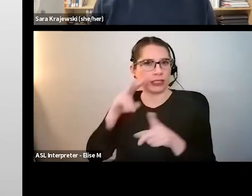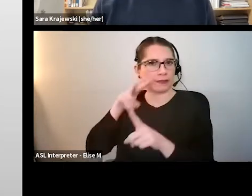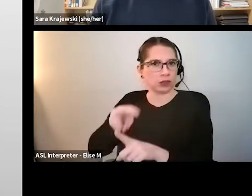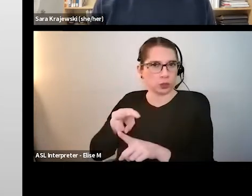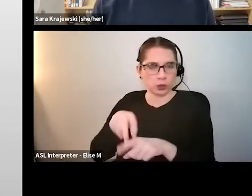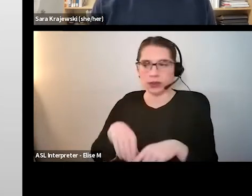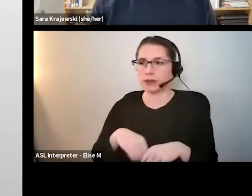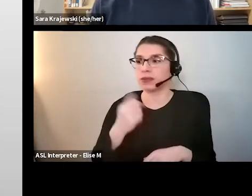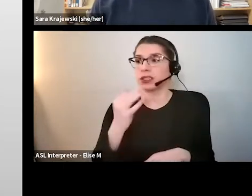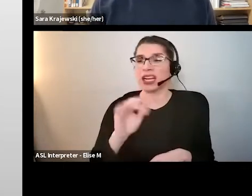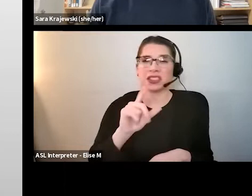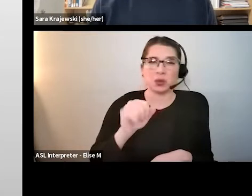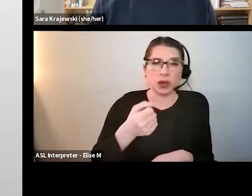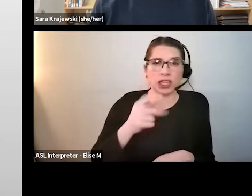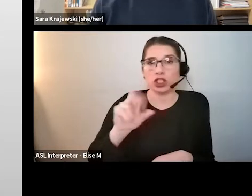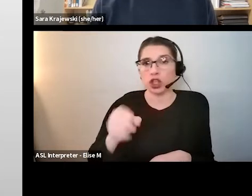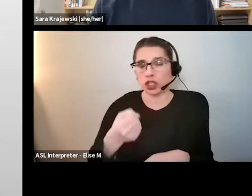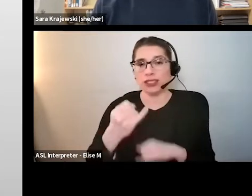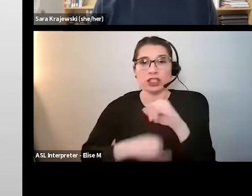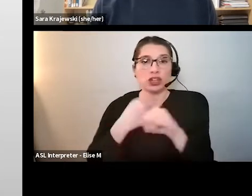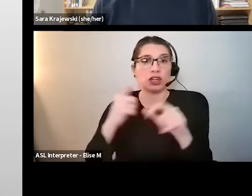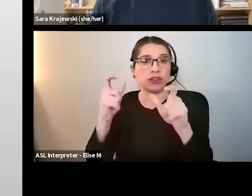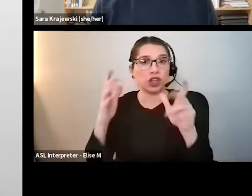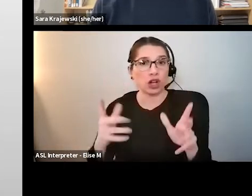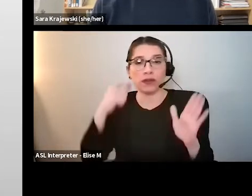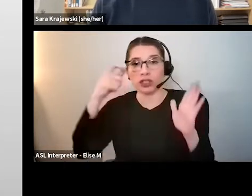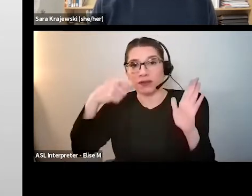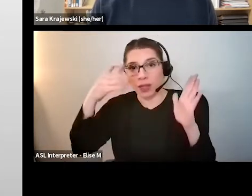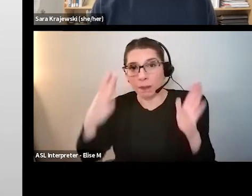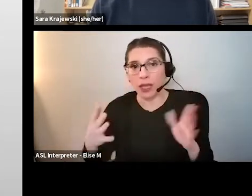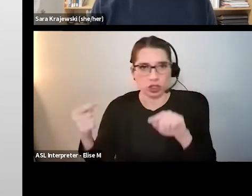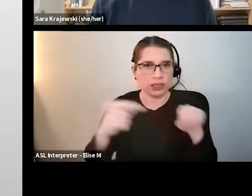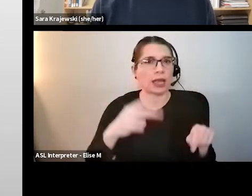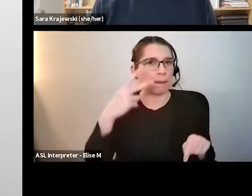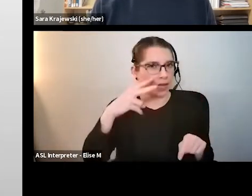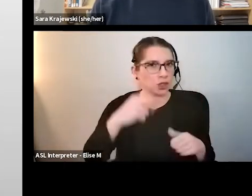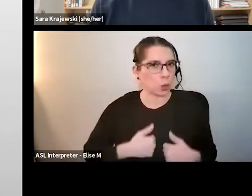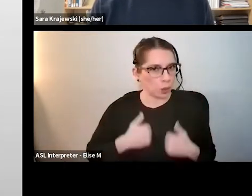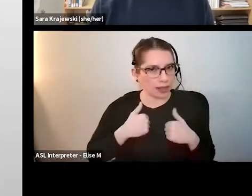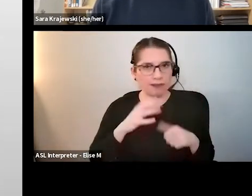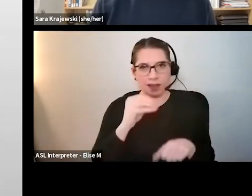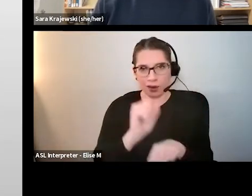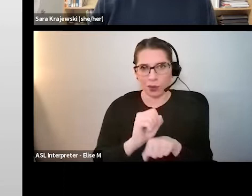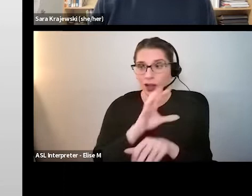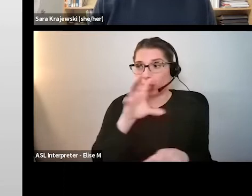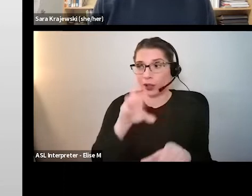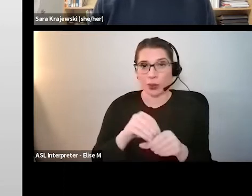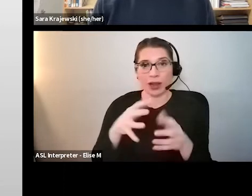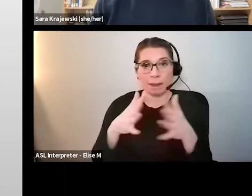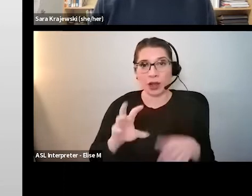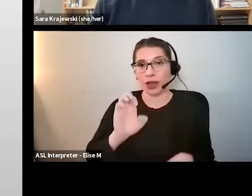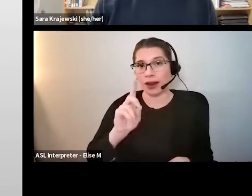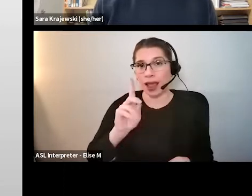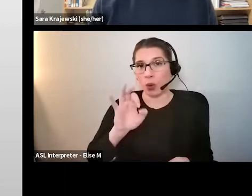international photographers and filmmakers came to Mexico to live and work, including the American Edward Weston,